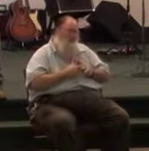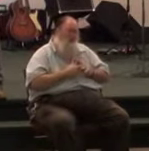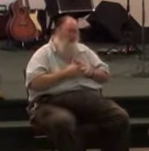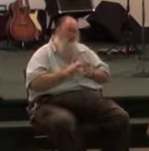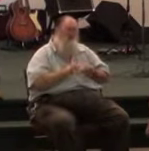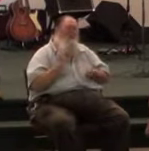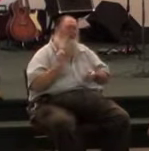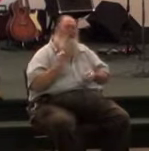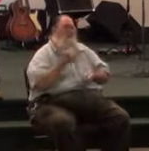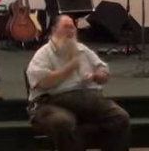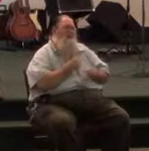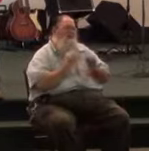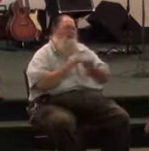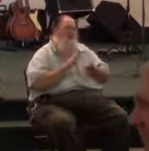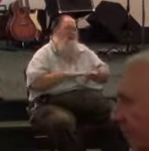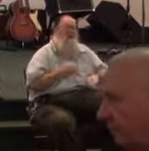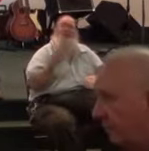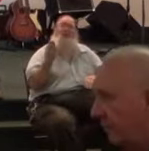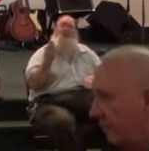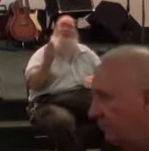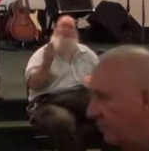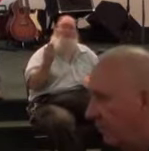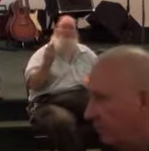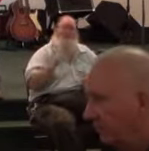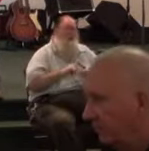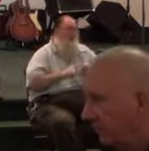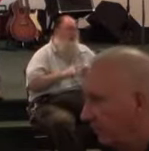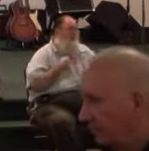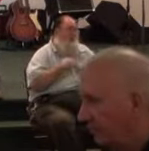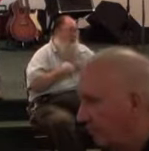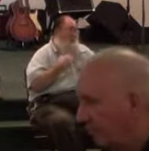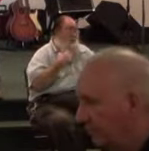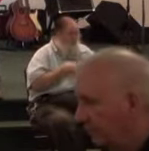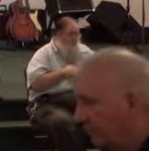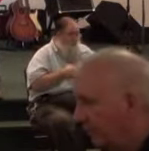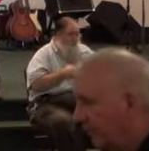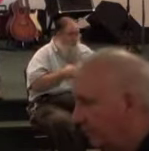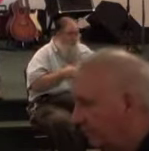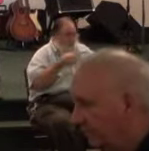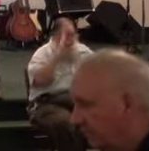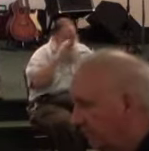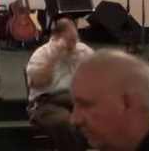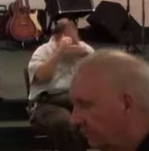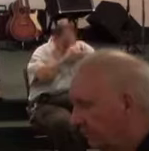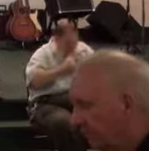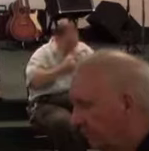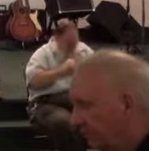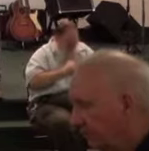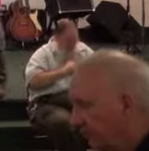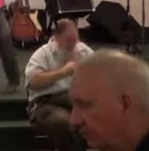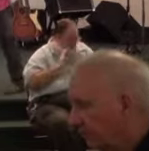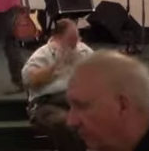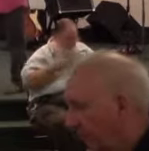we glorify Him. And then there's a problem. God help us to never get to that